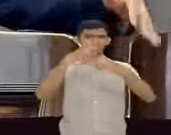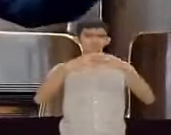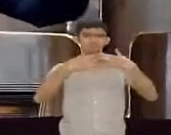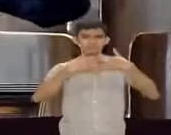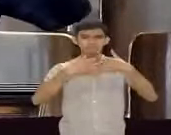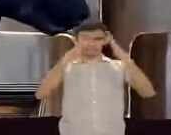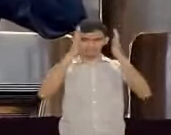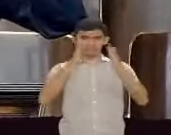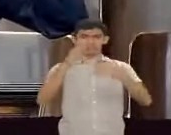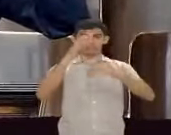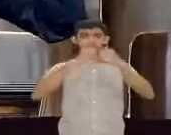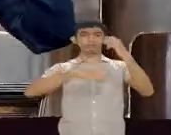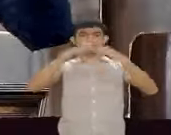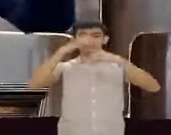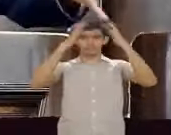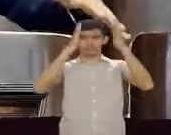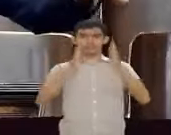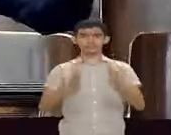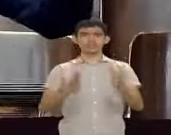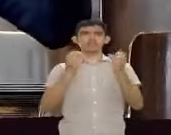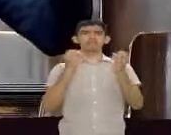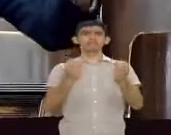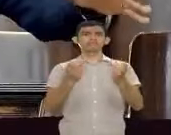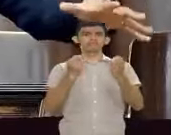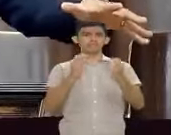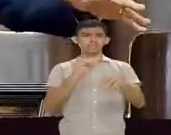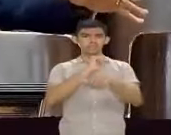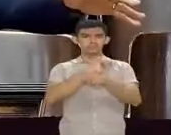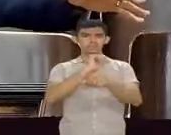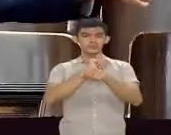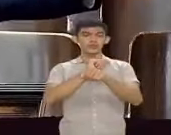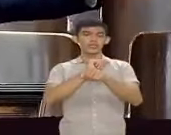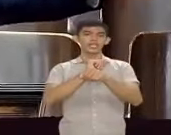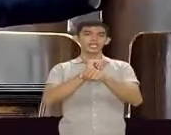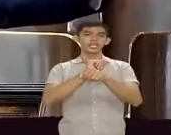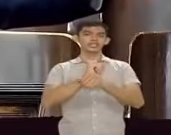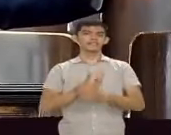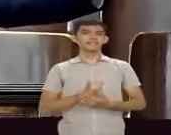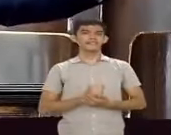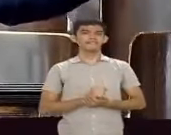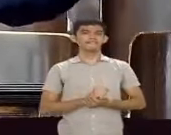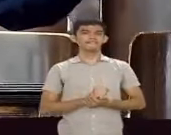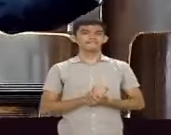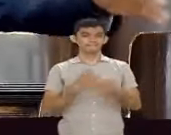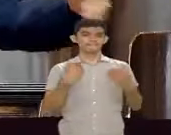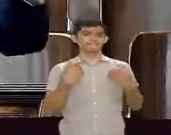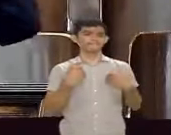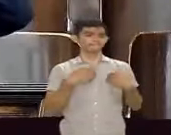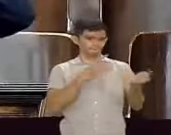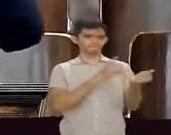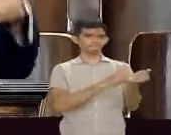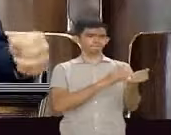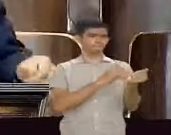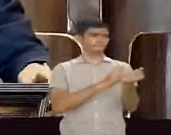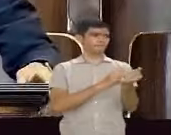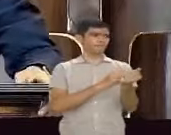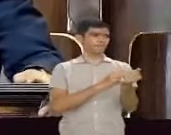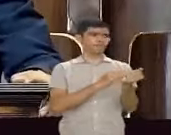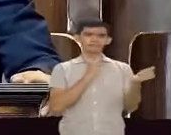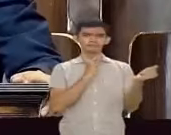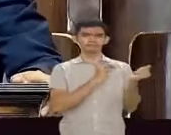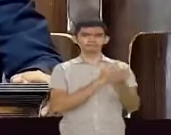engineer, salamat nga natay klase-klase nga mga professions, natay mga medtech, o sa na